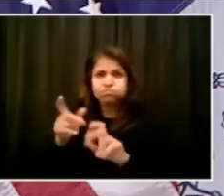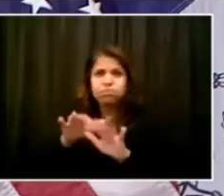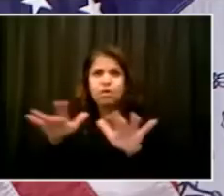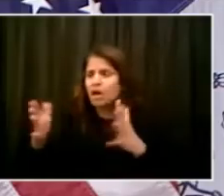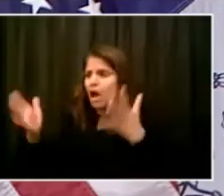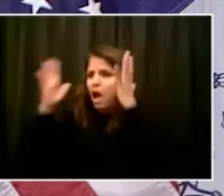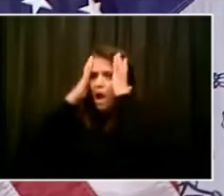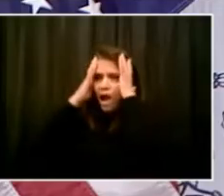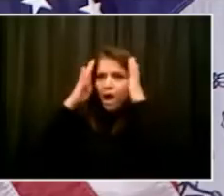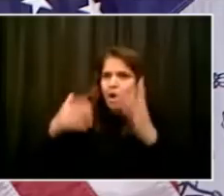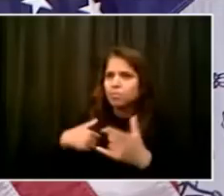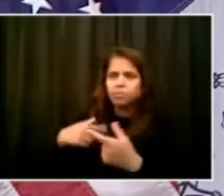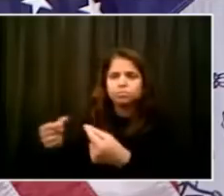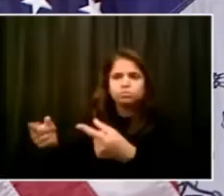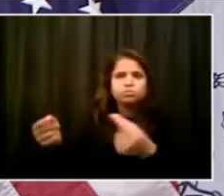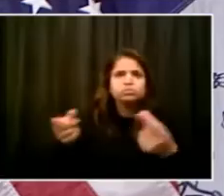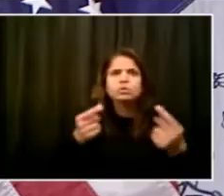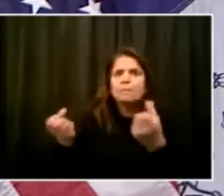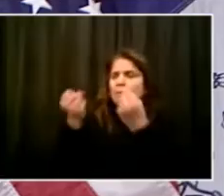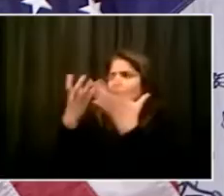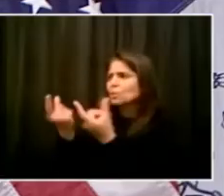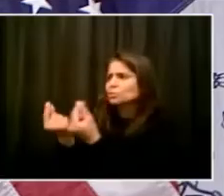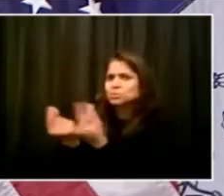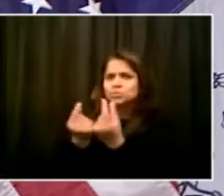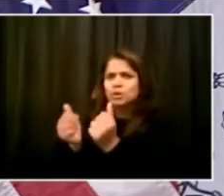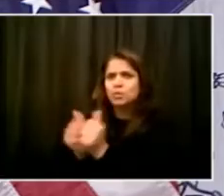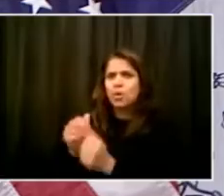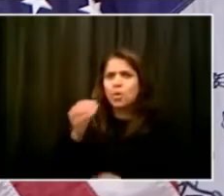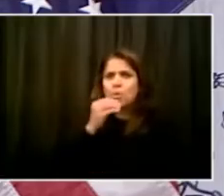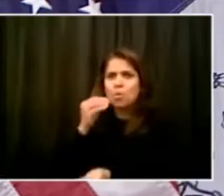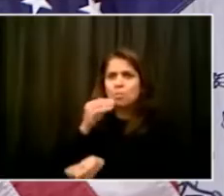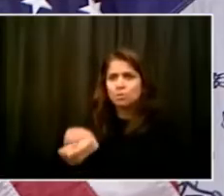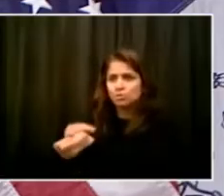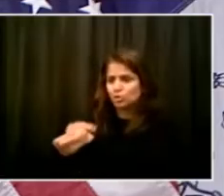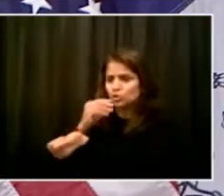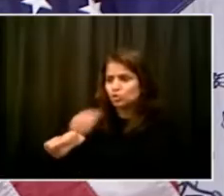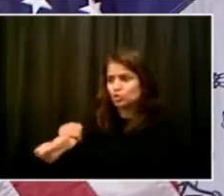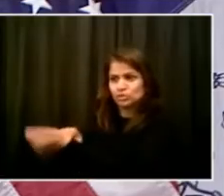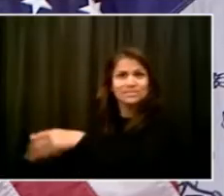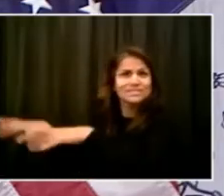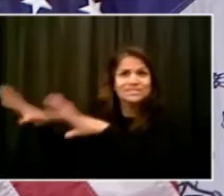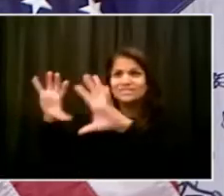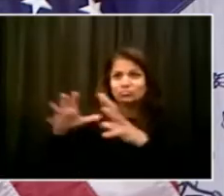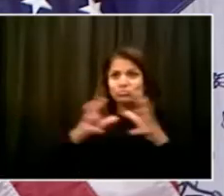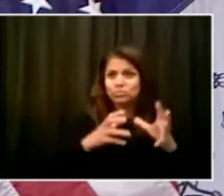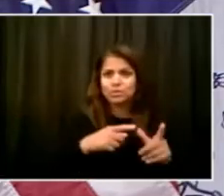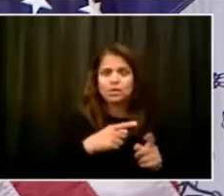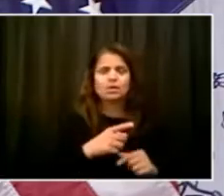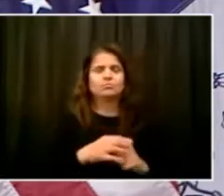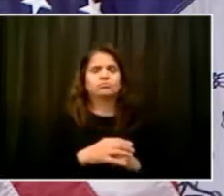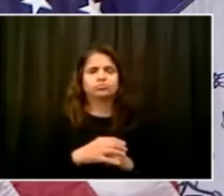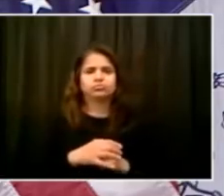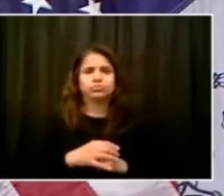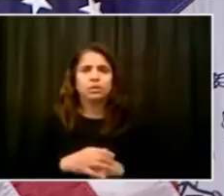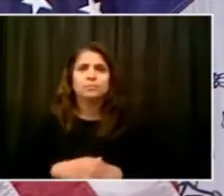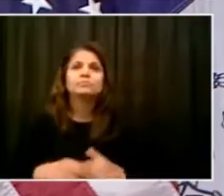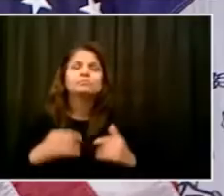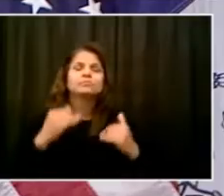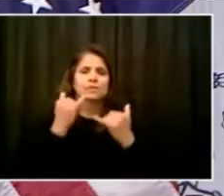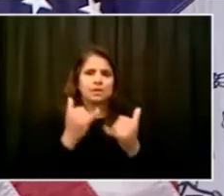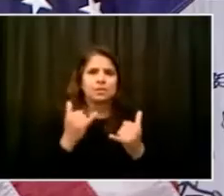saving lives now, and fighting back this disease. That's what the focus should be on. And on the question